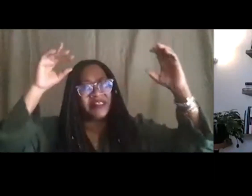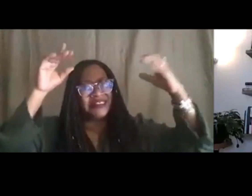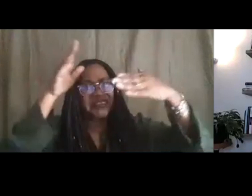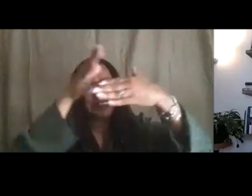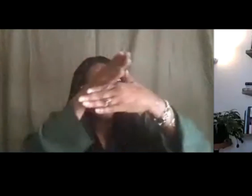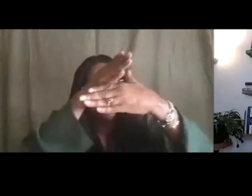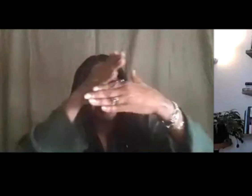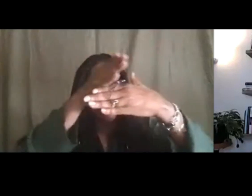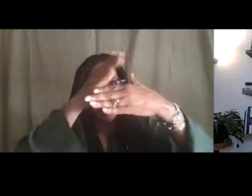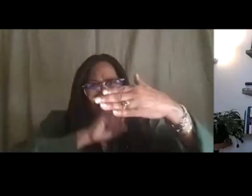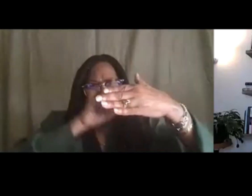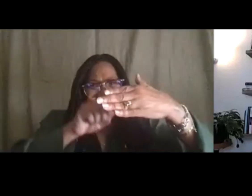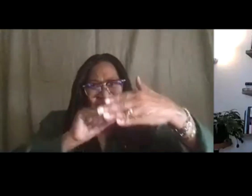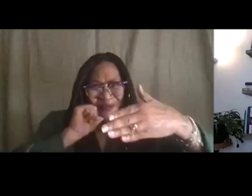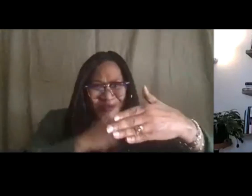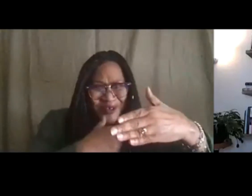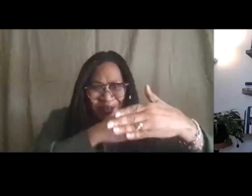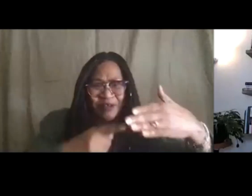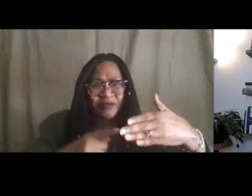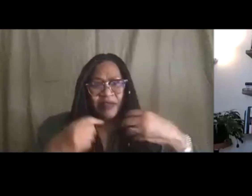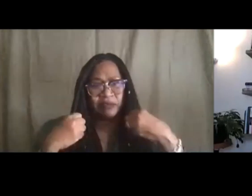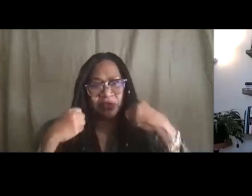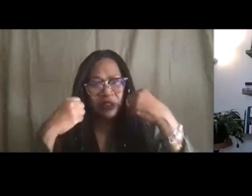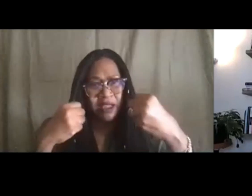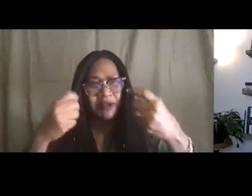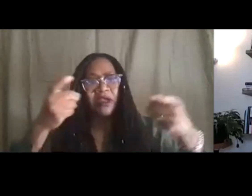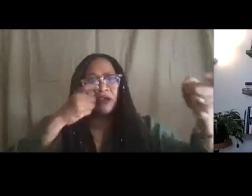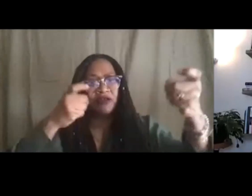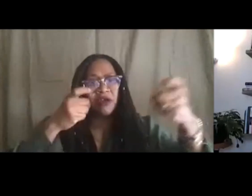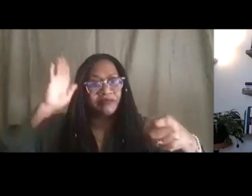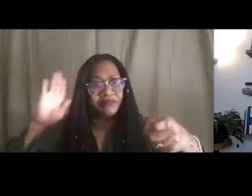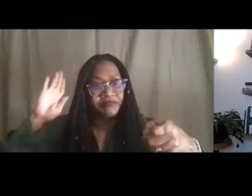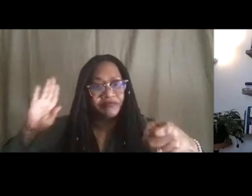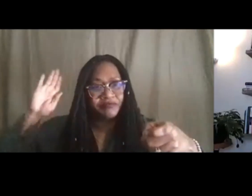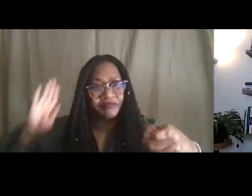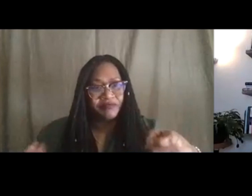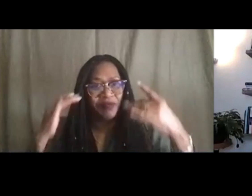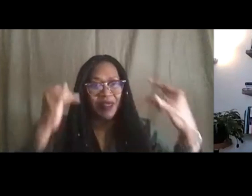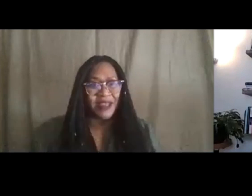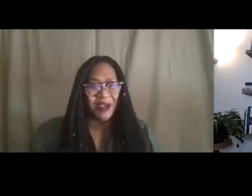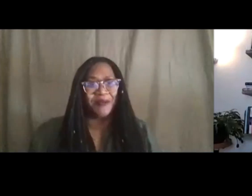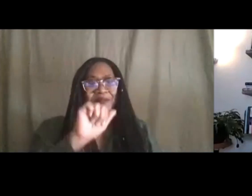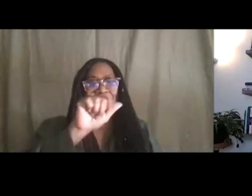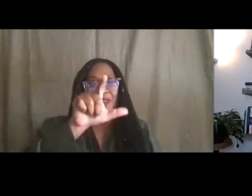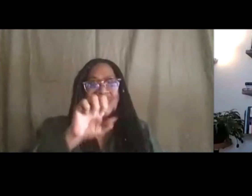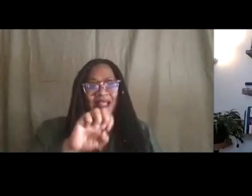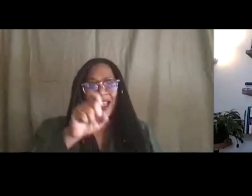experiences and dominant histories. Currently, Alex is a 2020 Pioneer Works